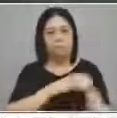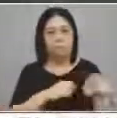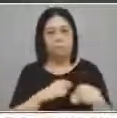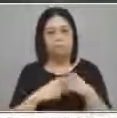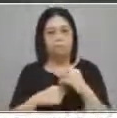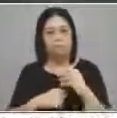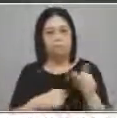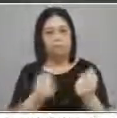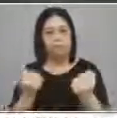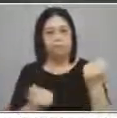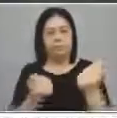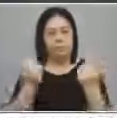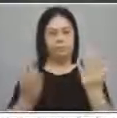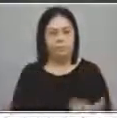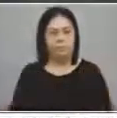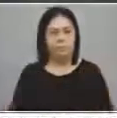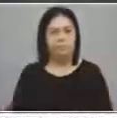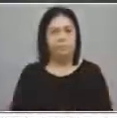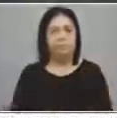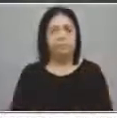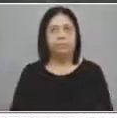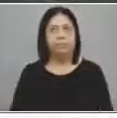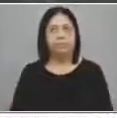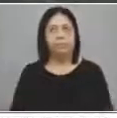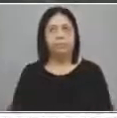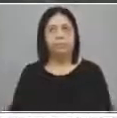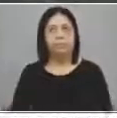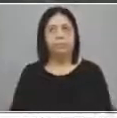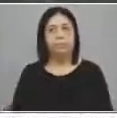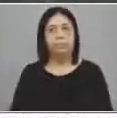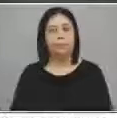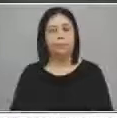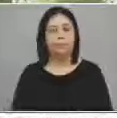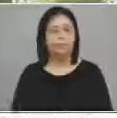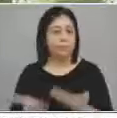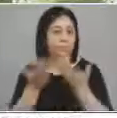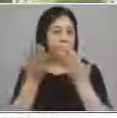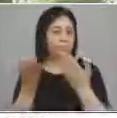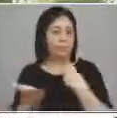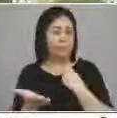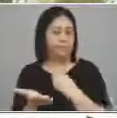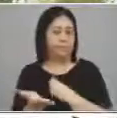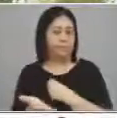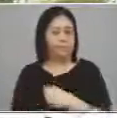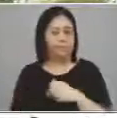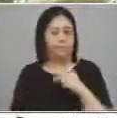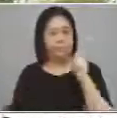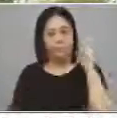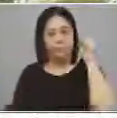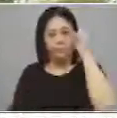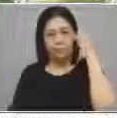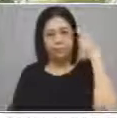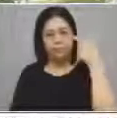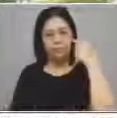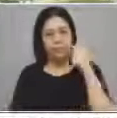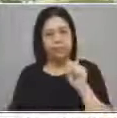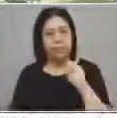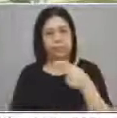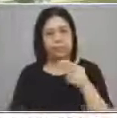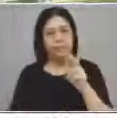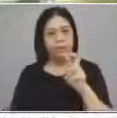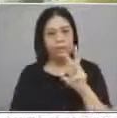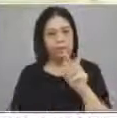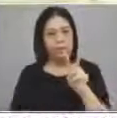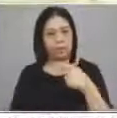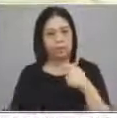digital connectivity sa mga public schools at mga opisina ng DepEd. Babagay din ito sa mga public education network